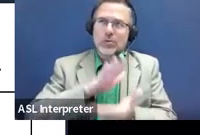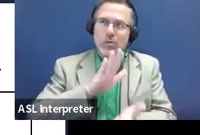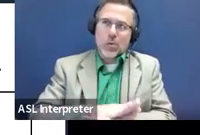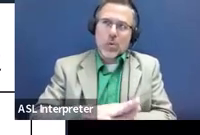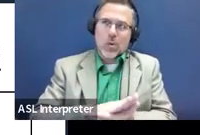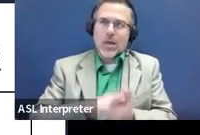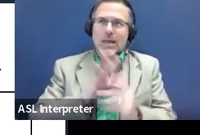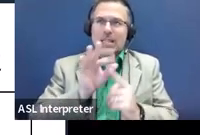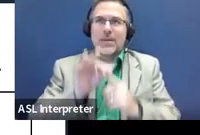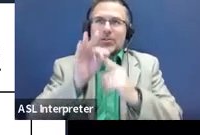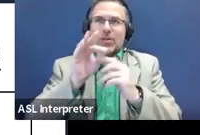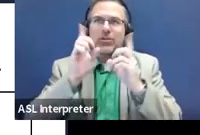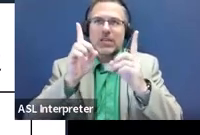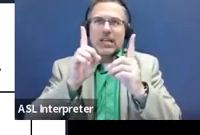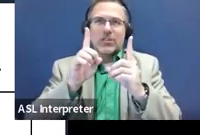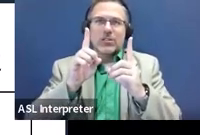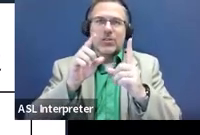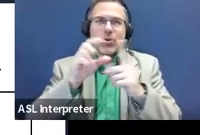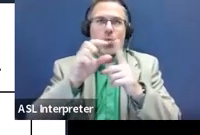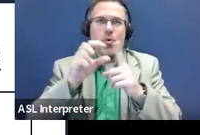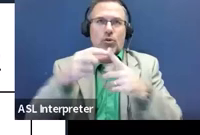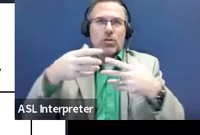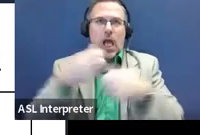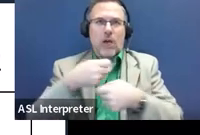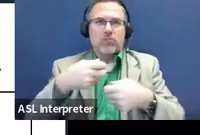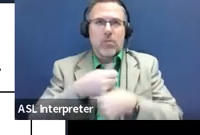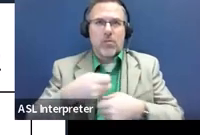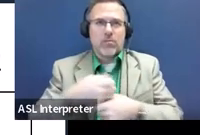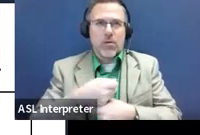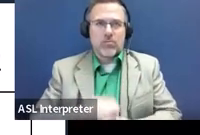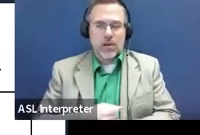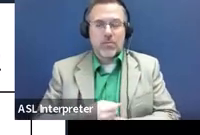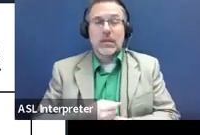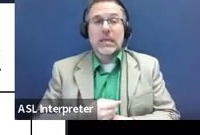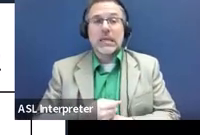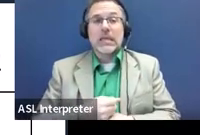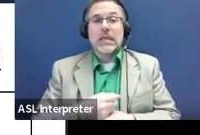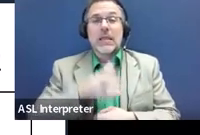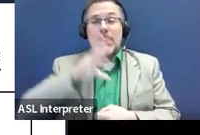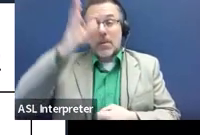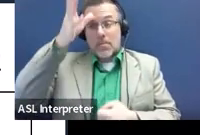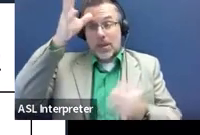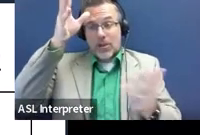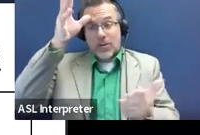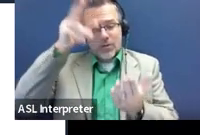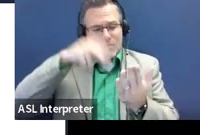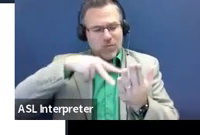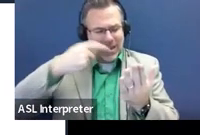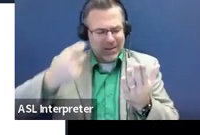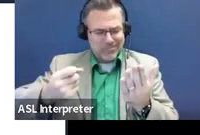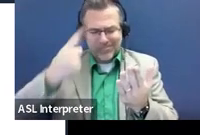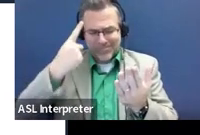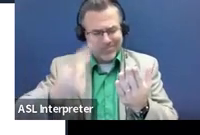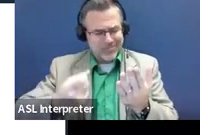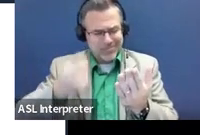special ed teacher language that we all use on a daily basis, it's important to keep the parent in mind as much as possible.